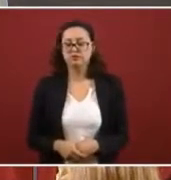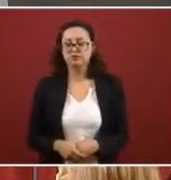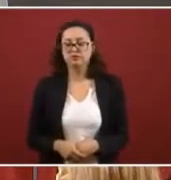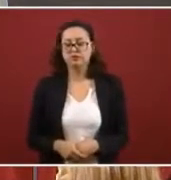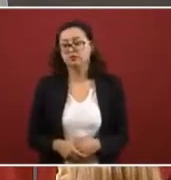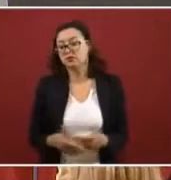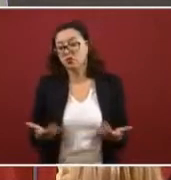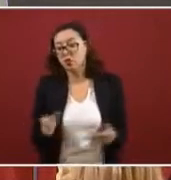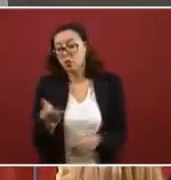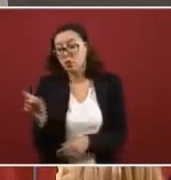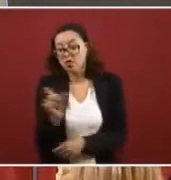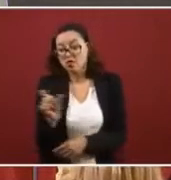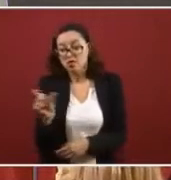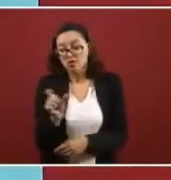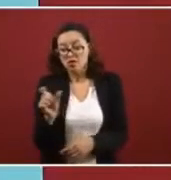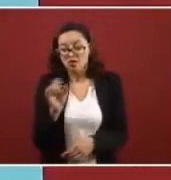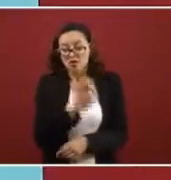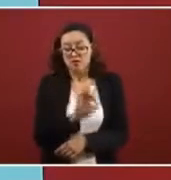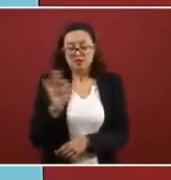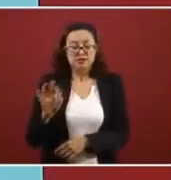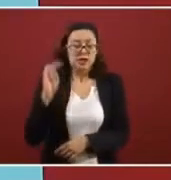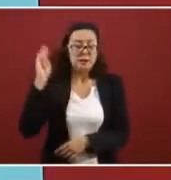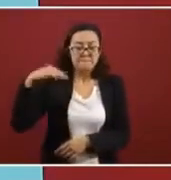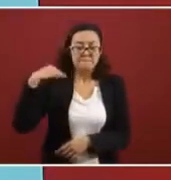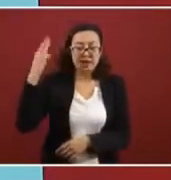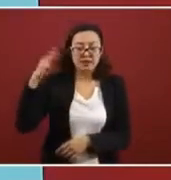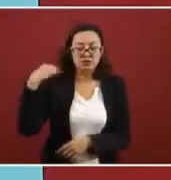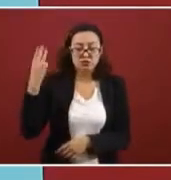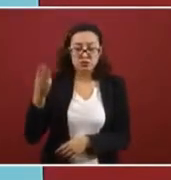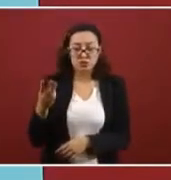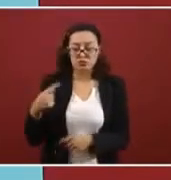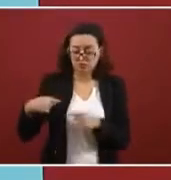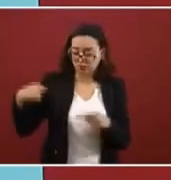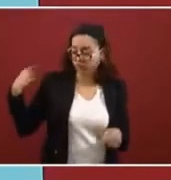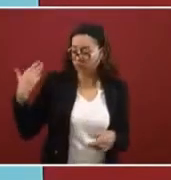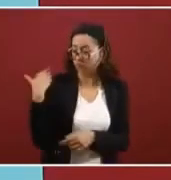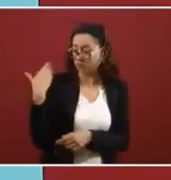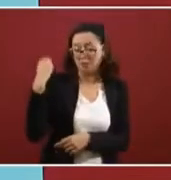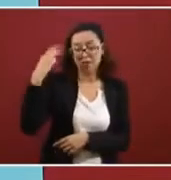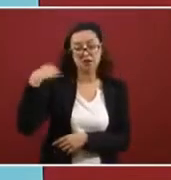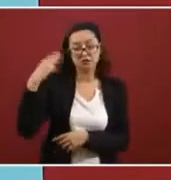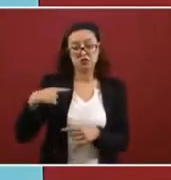I let people know about this in March, on the 19th, but now